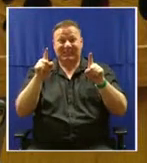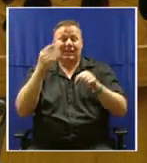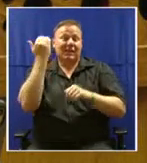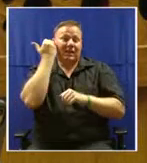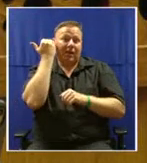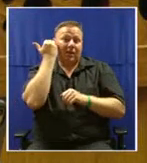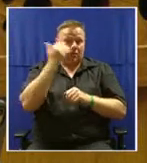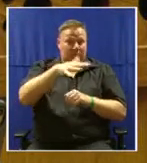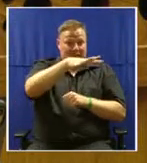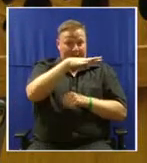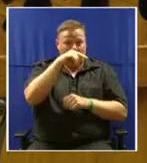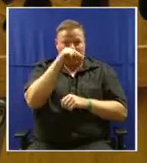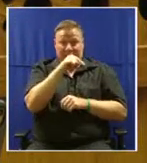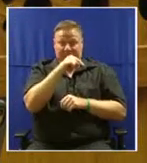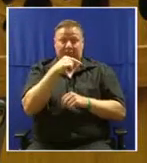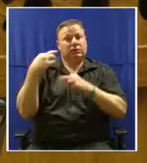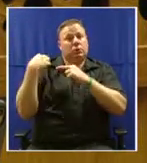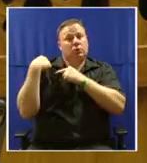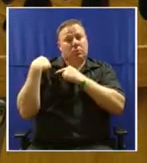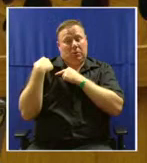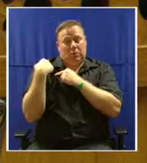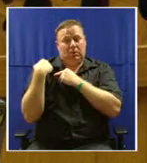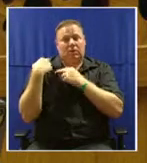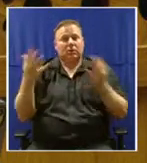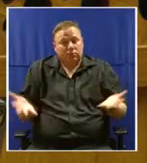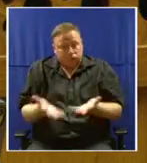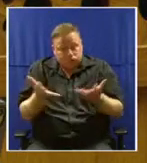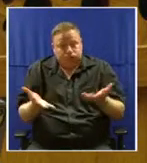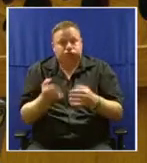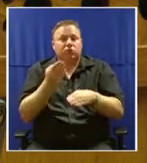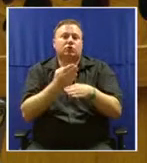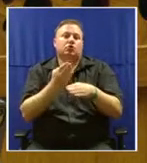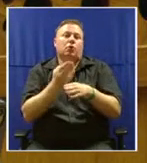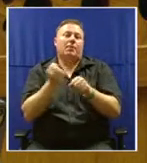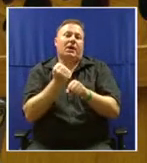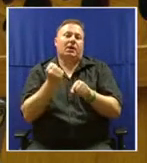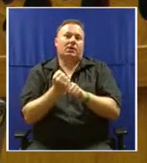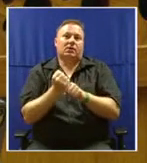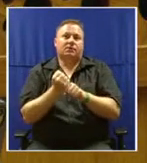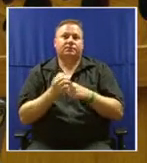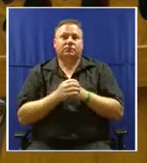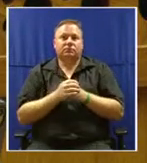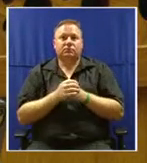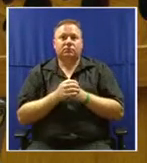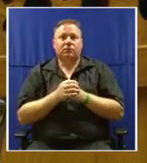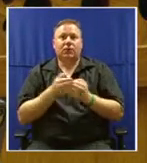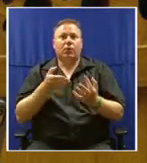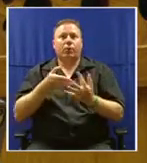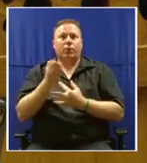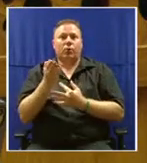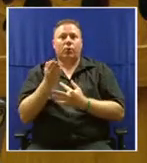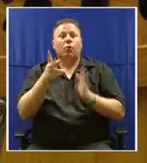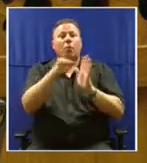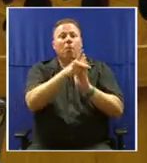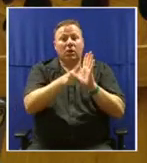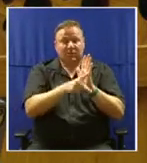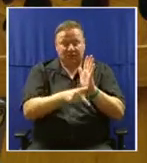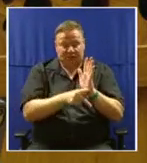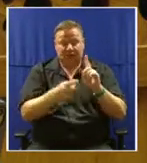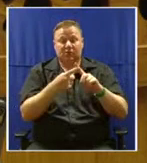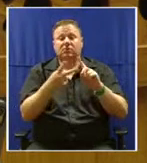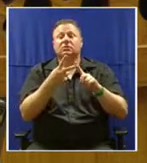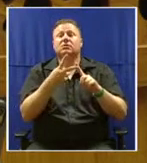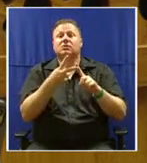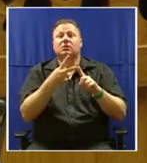also has a responsibility to stimulate job creation, both through its policies